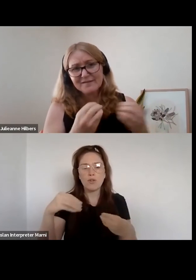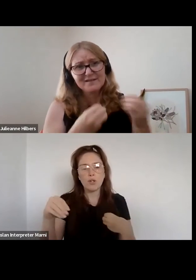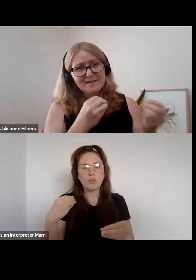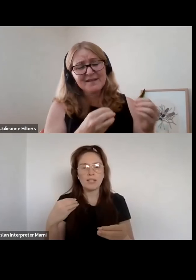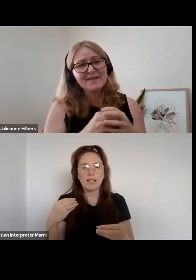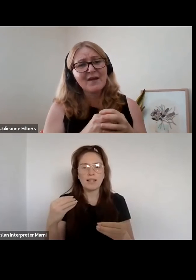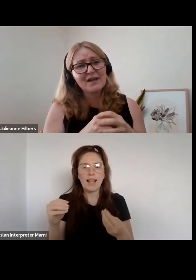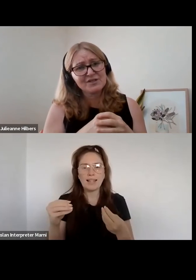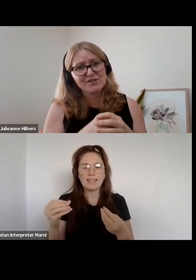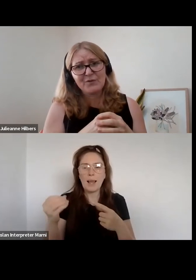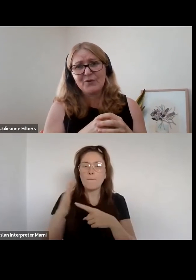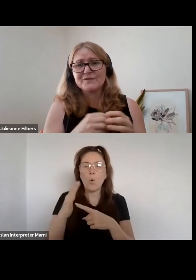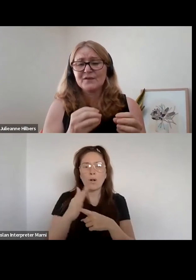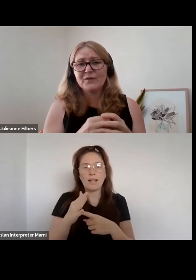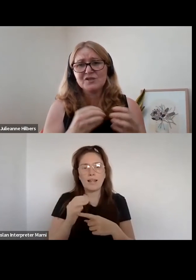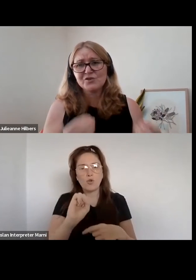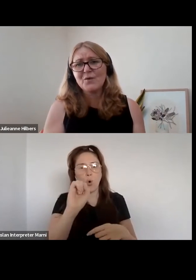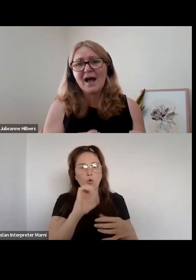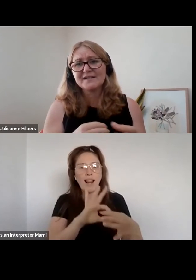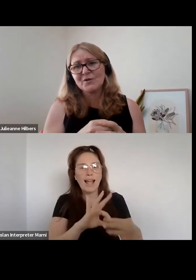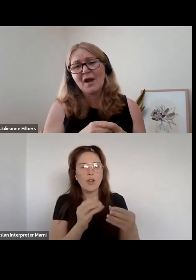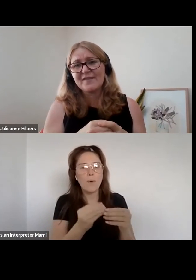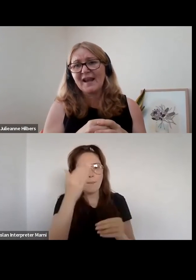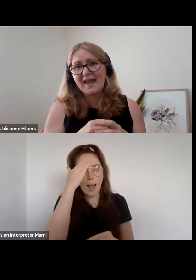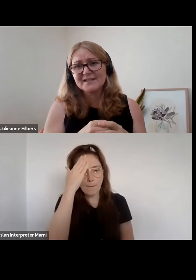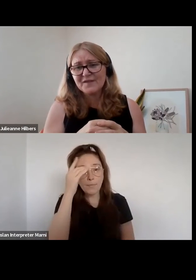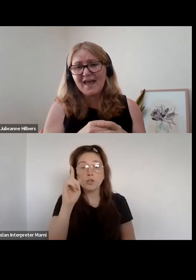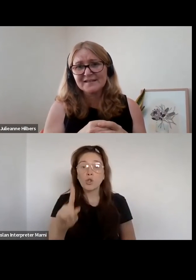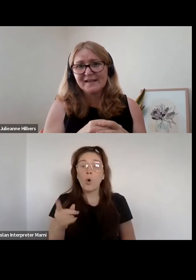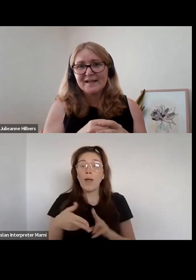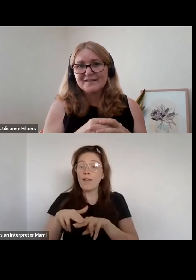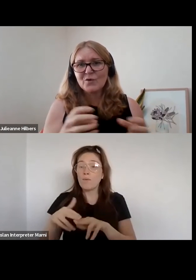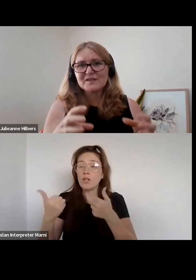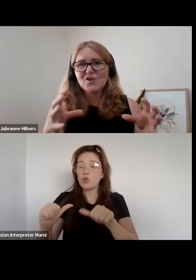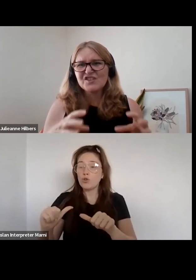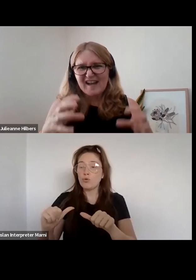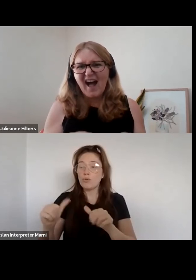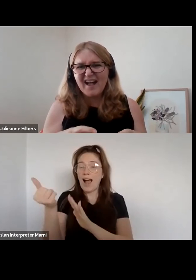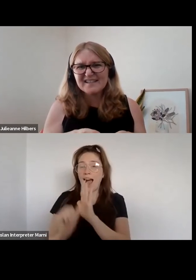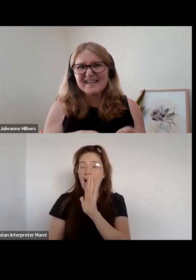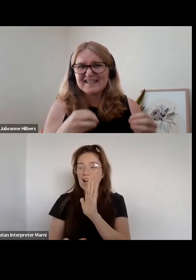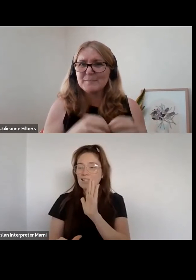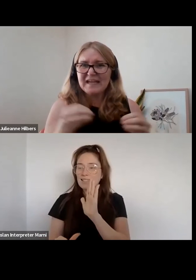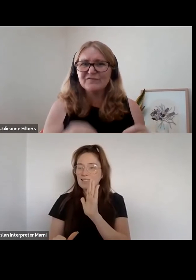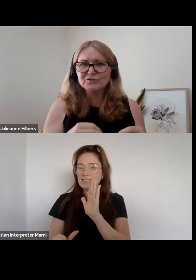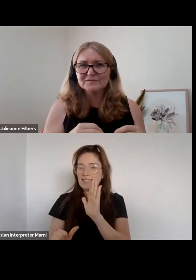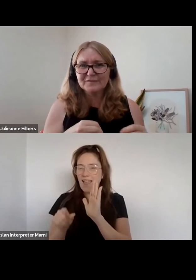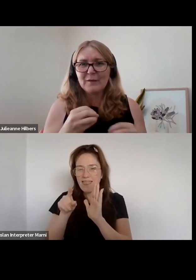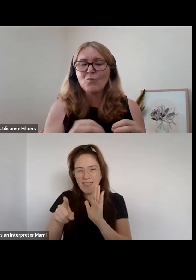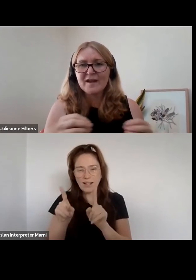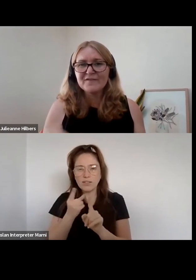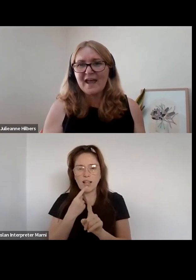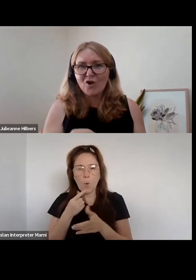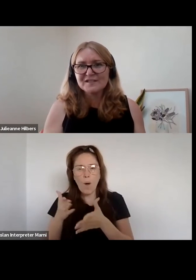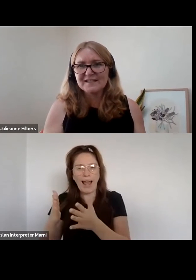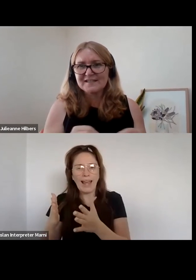significant in that relationship with you. So if we can do art in a way that allows for that, so it's not just art, it's meaningful